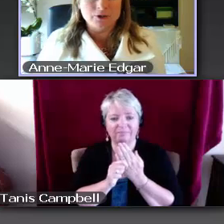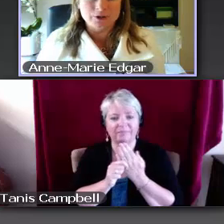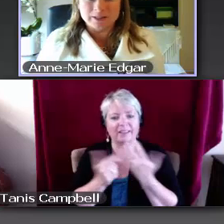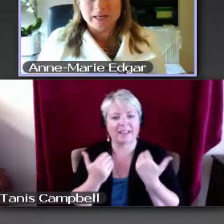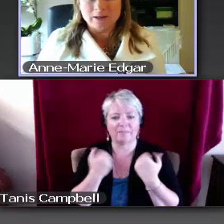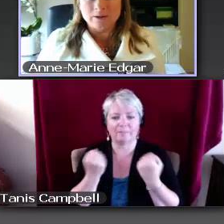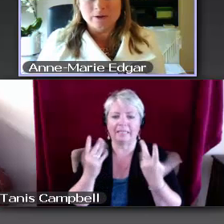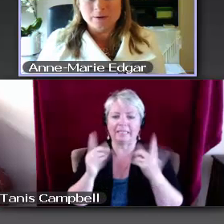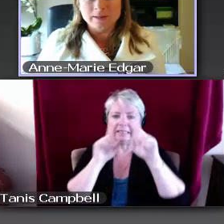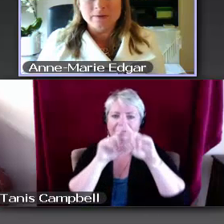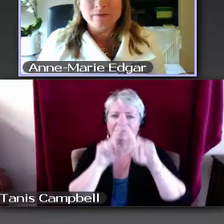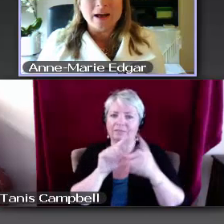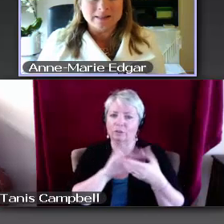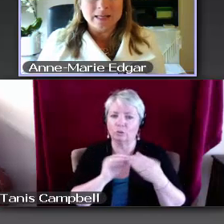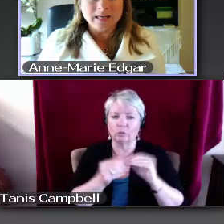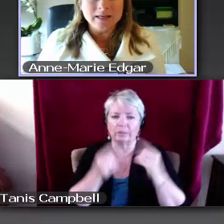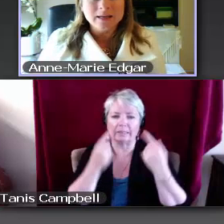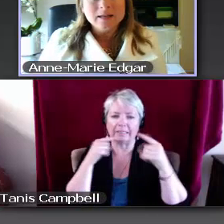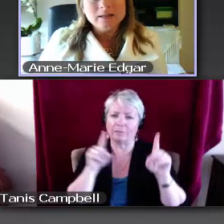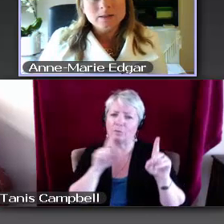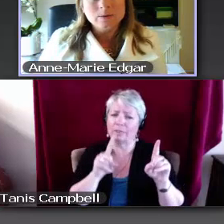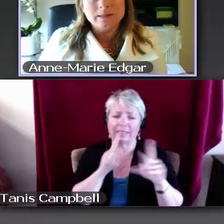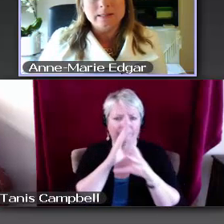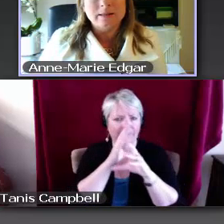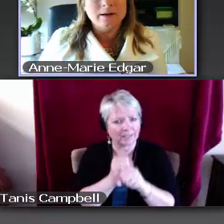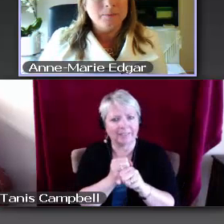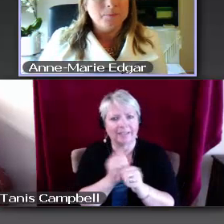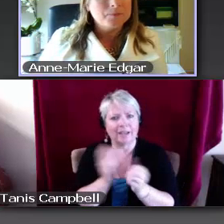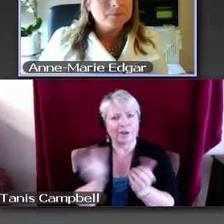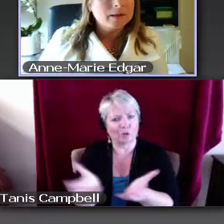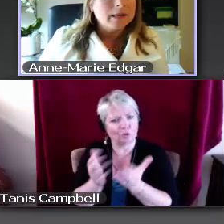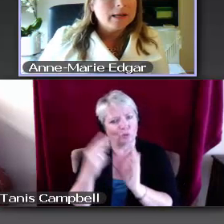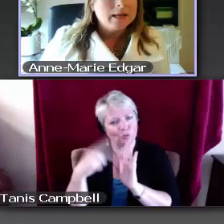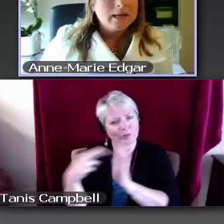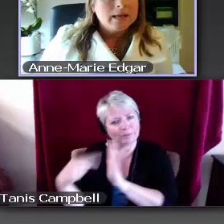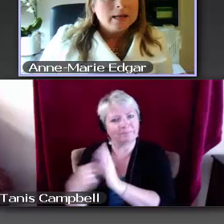do encourage you to take a look. They're really fascinating stories in there.